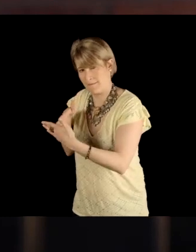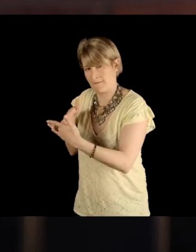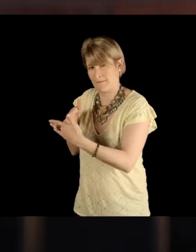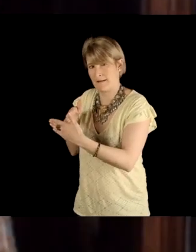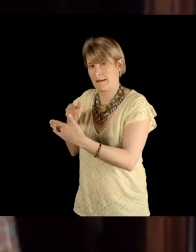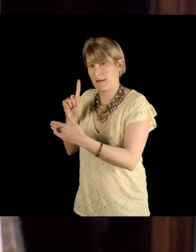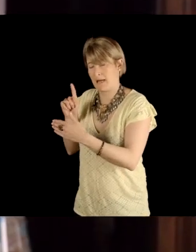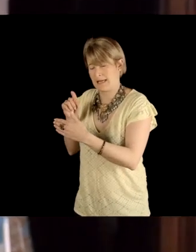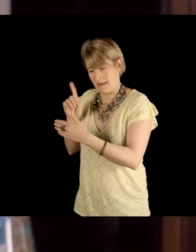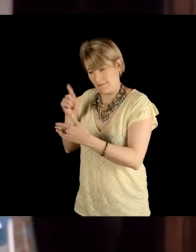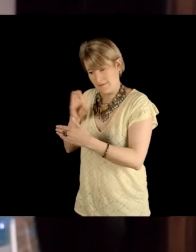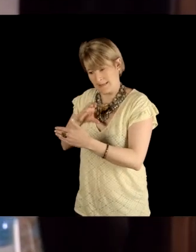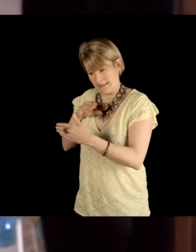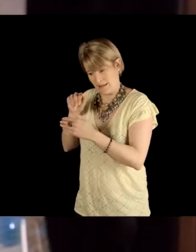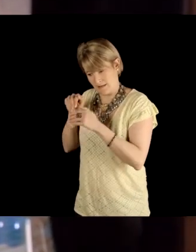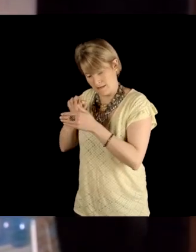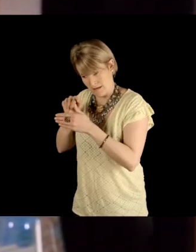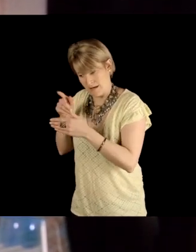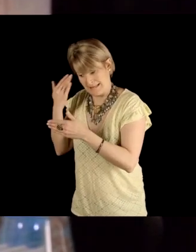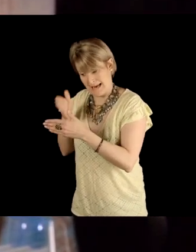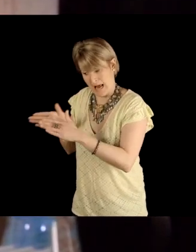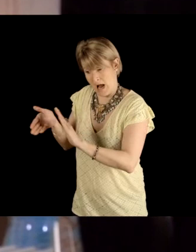mud. You can have